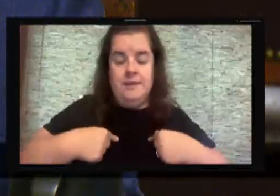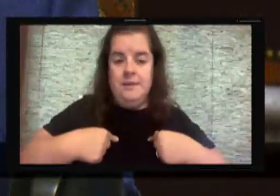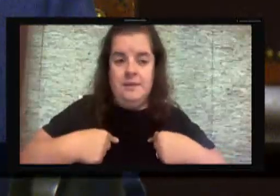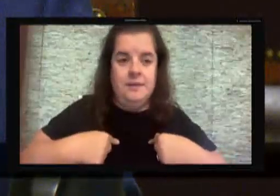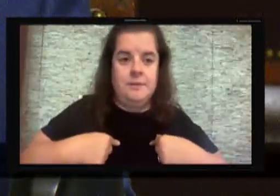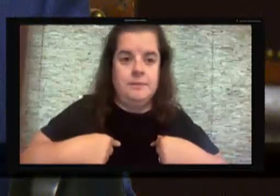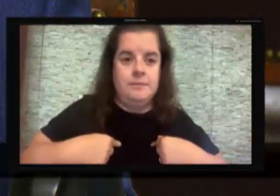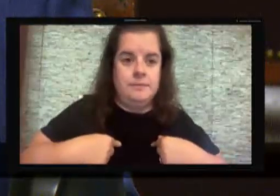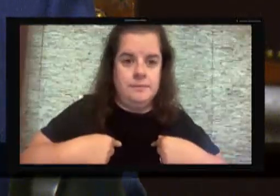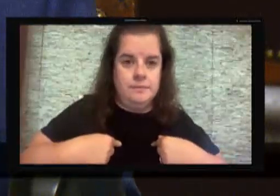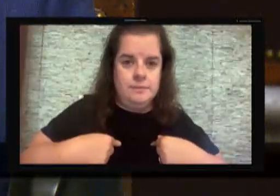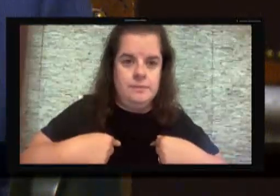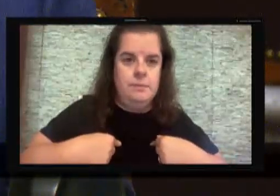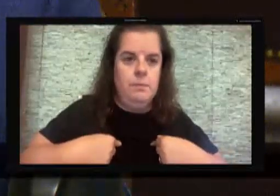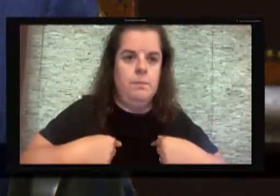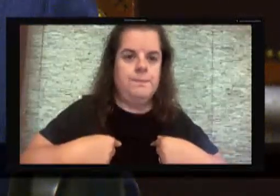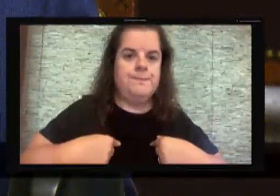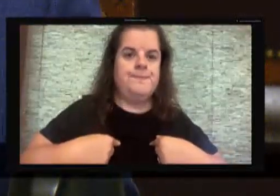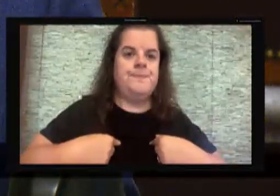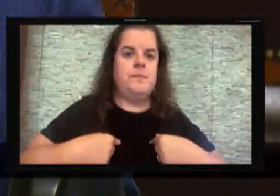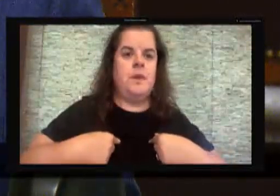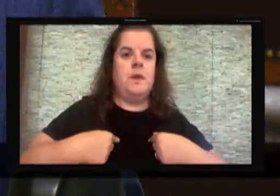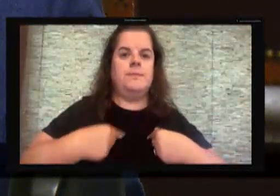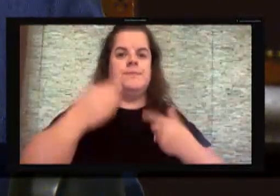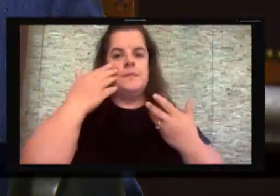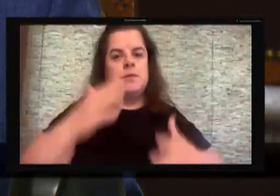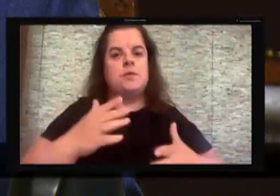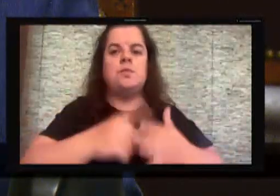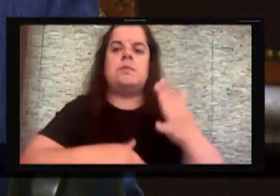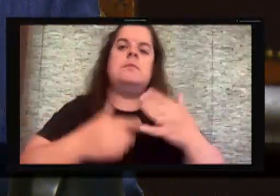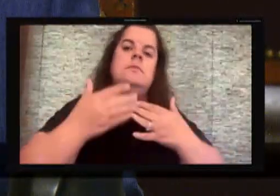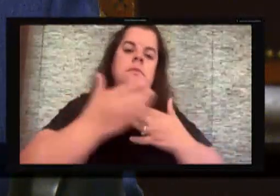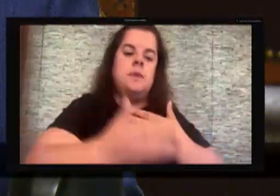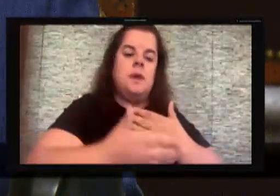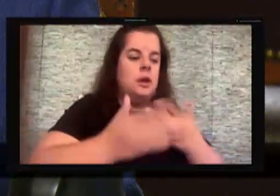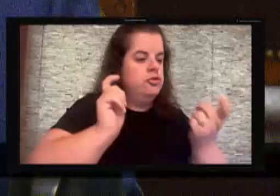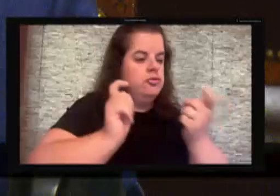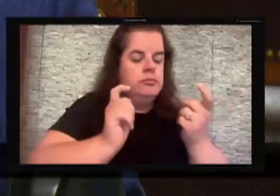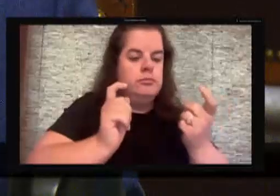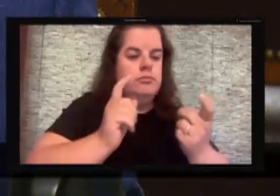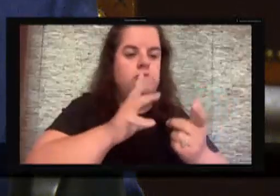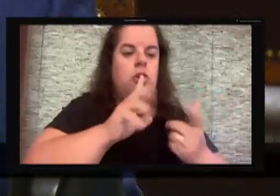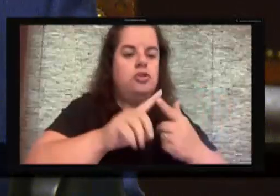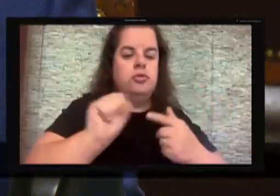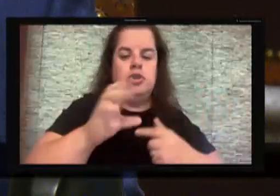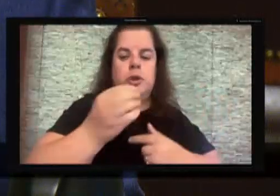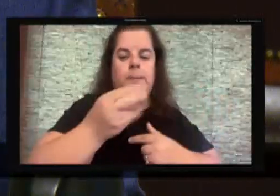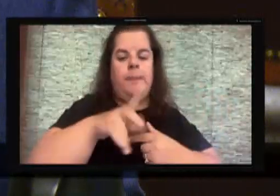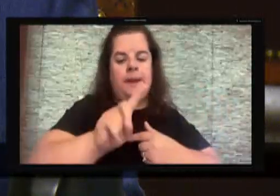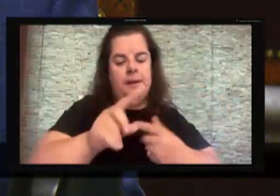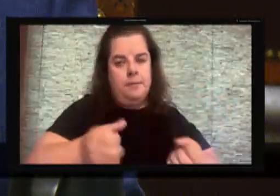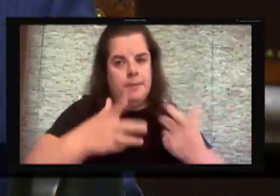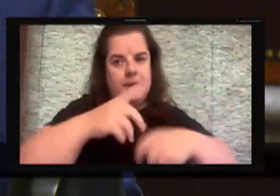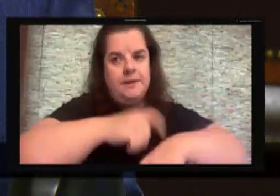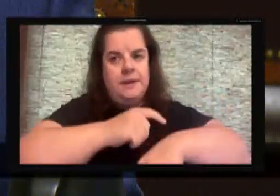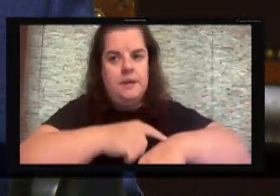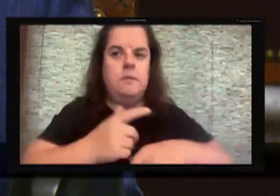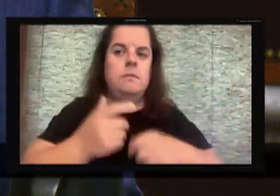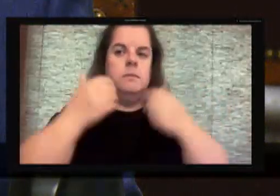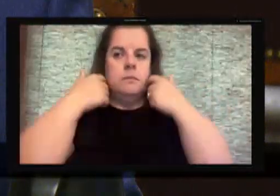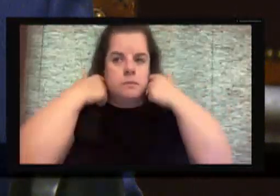I don't know all the hurdles there. I've talked to Director Schmidt about it numerous times, and before Director Schmidt, it was